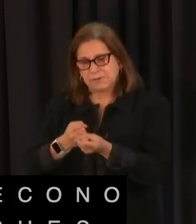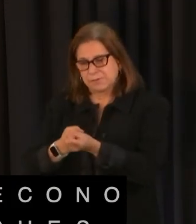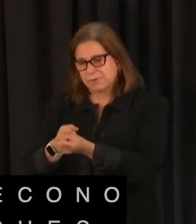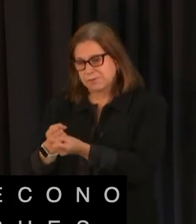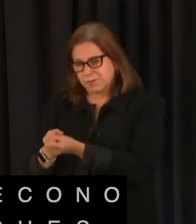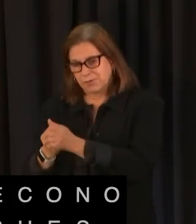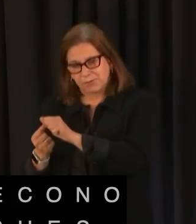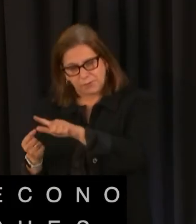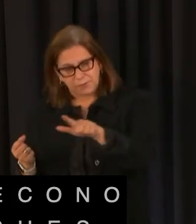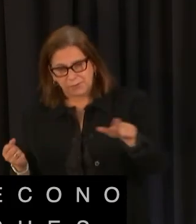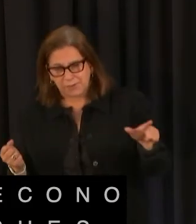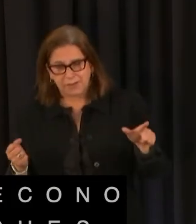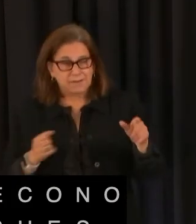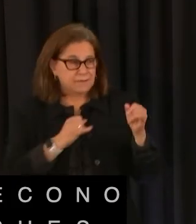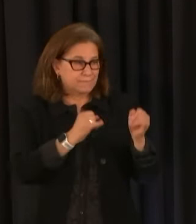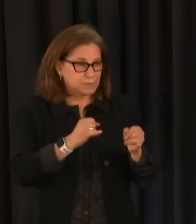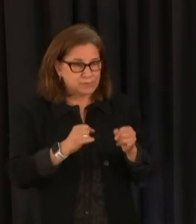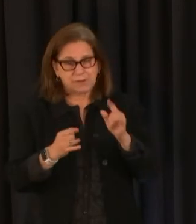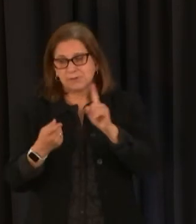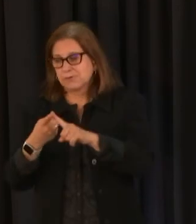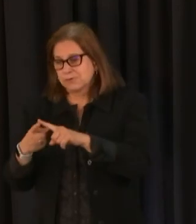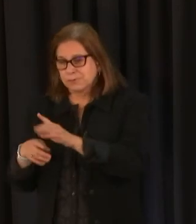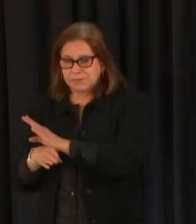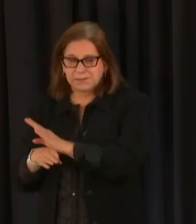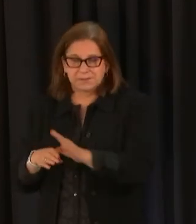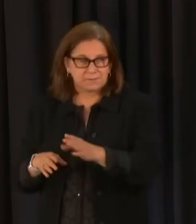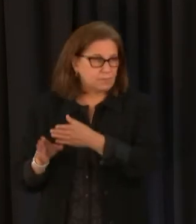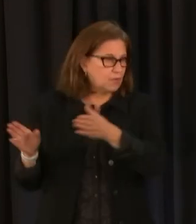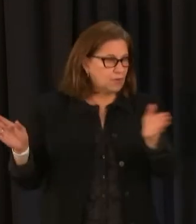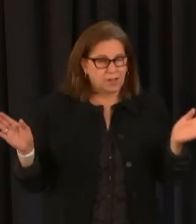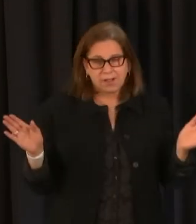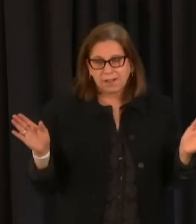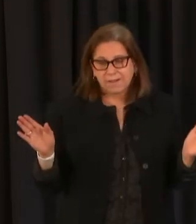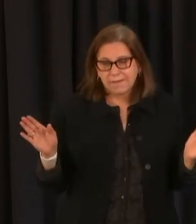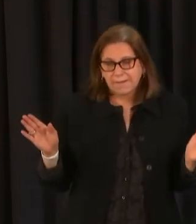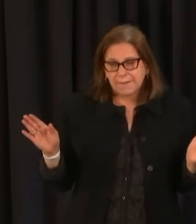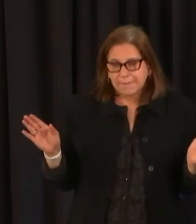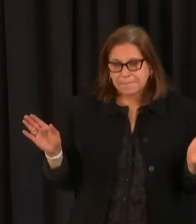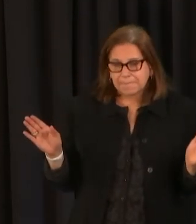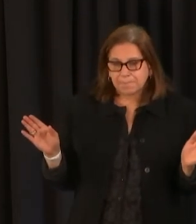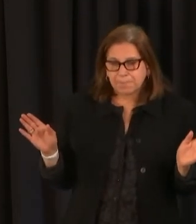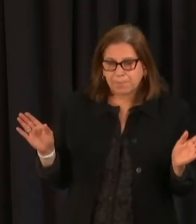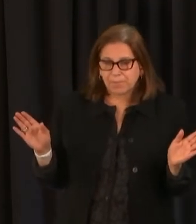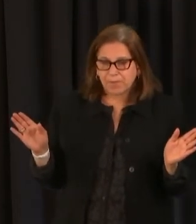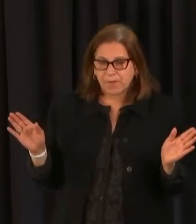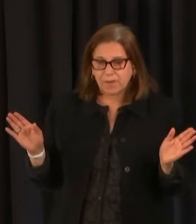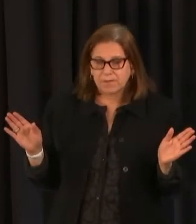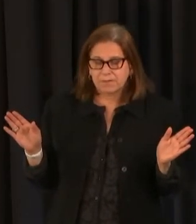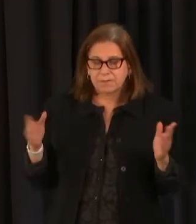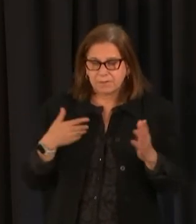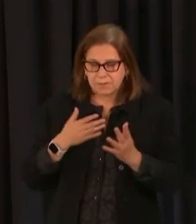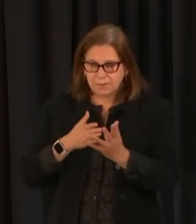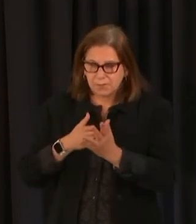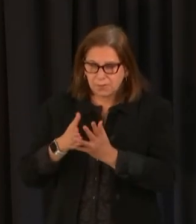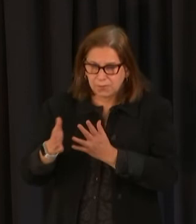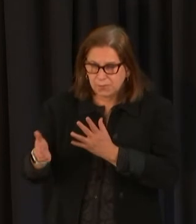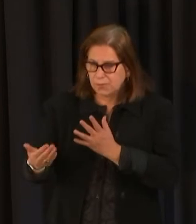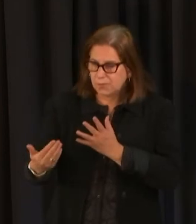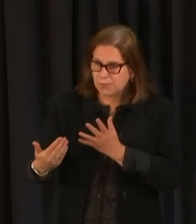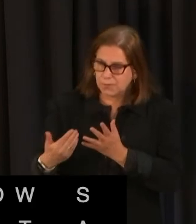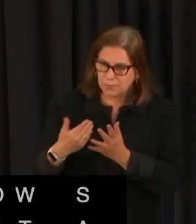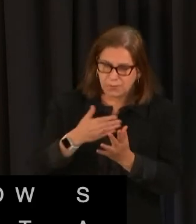taking a very how should I say, a thorough look at all of those programs,